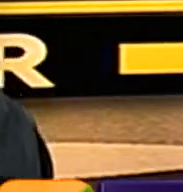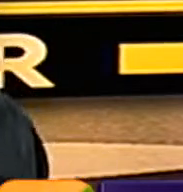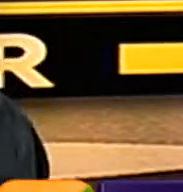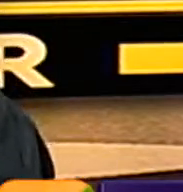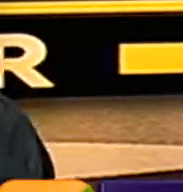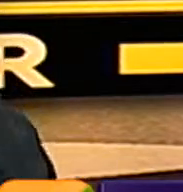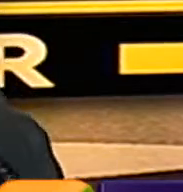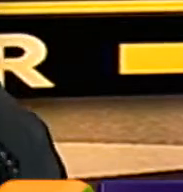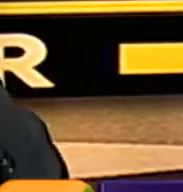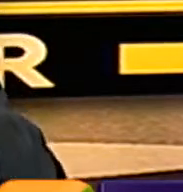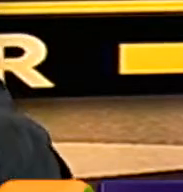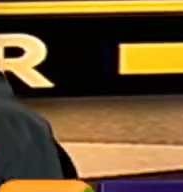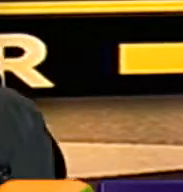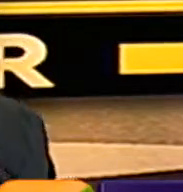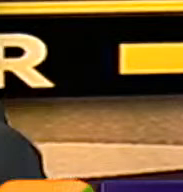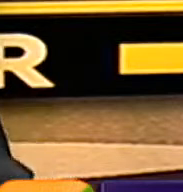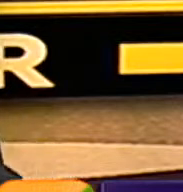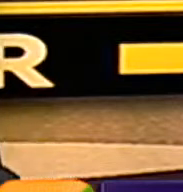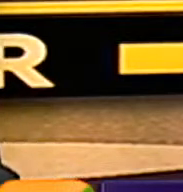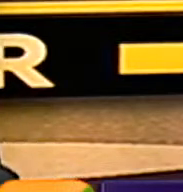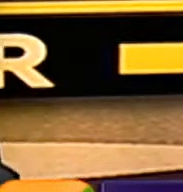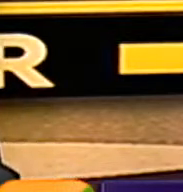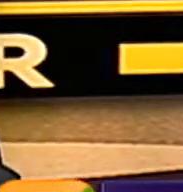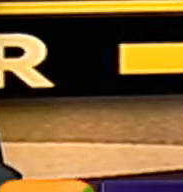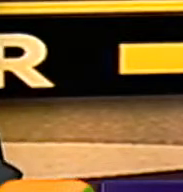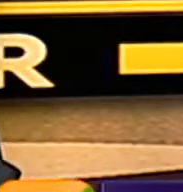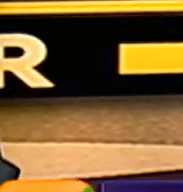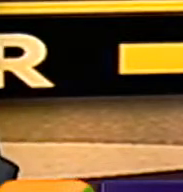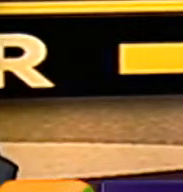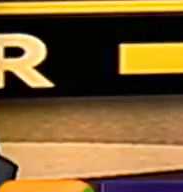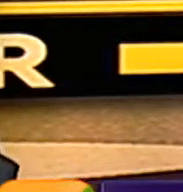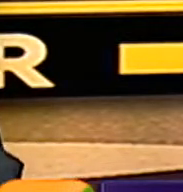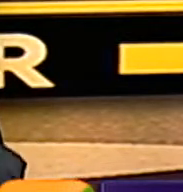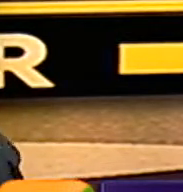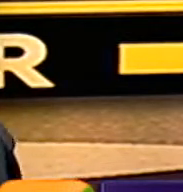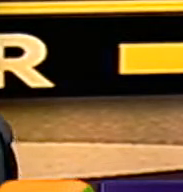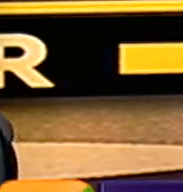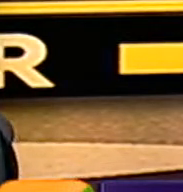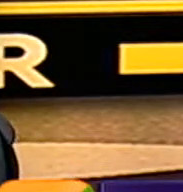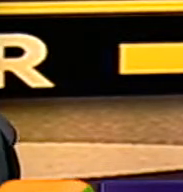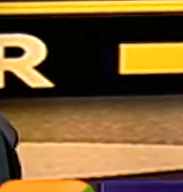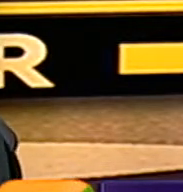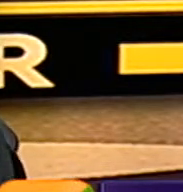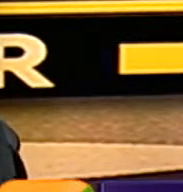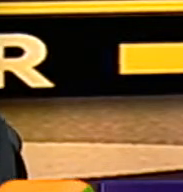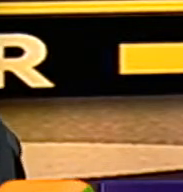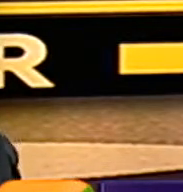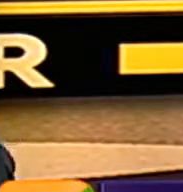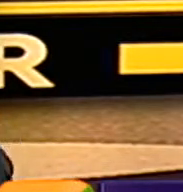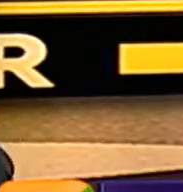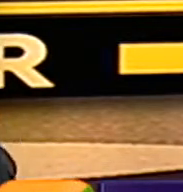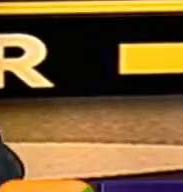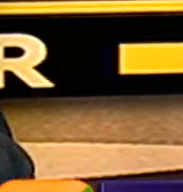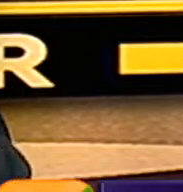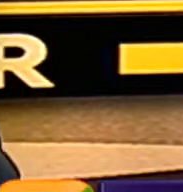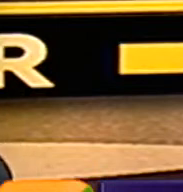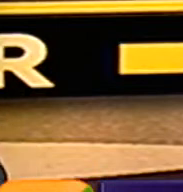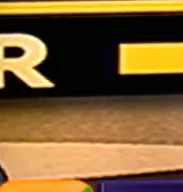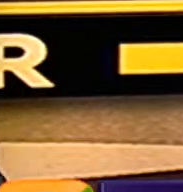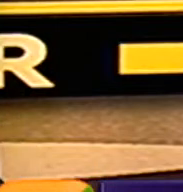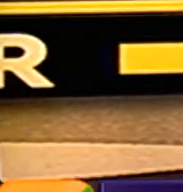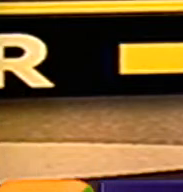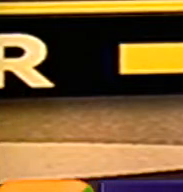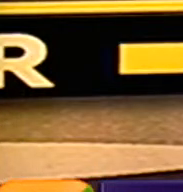Naivasha and still be able to work within Nairobi City. And that is only possible if you